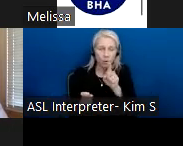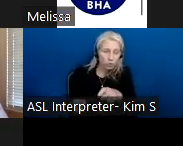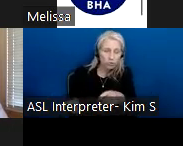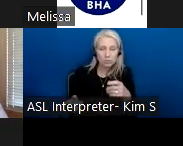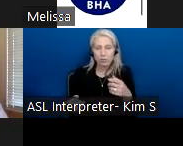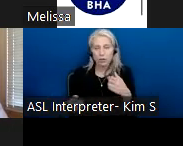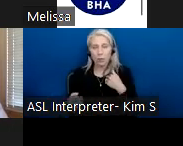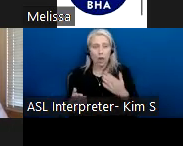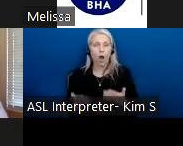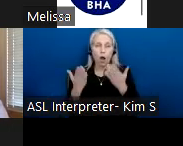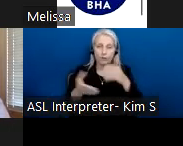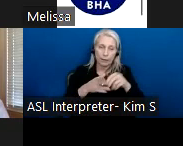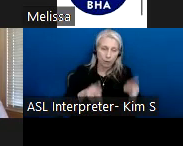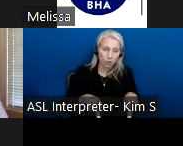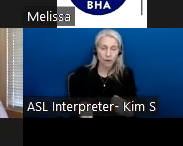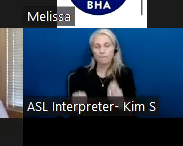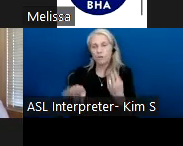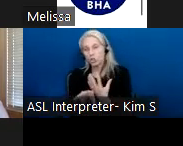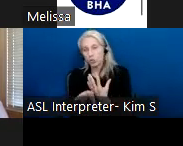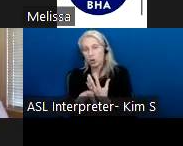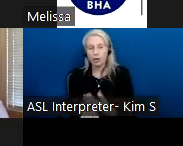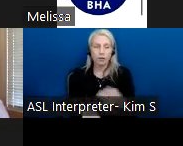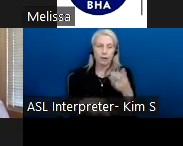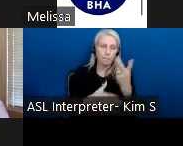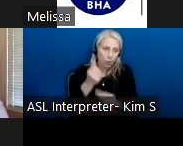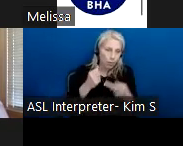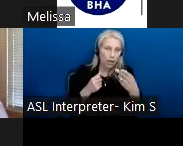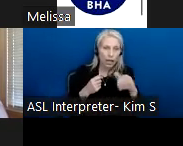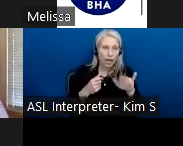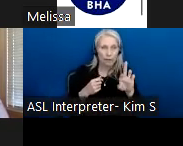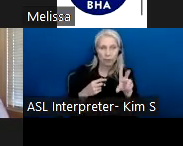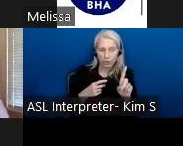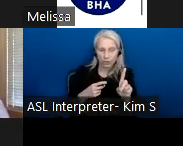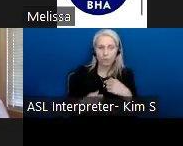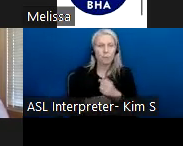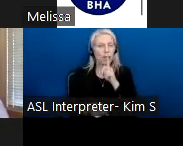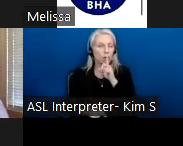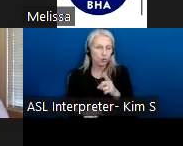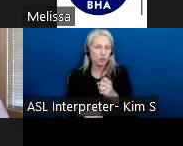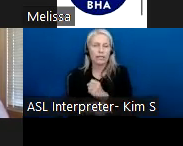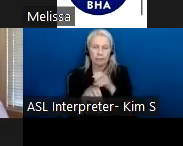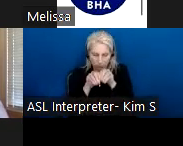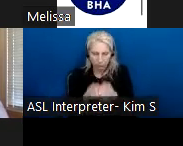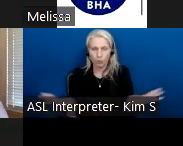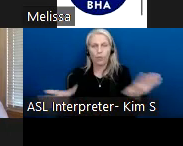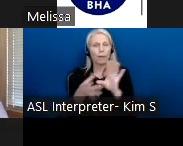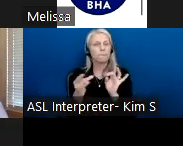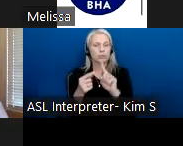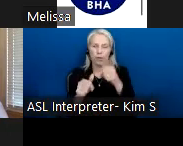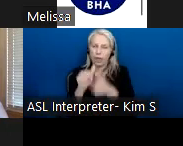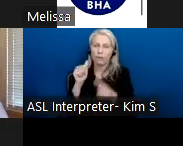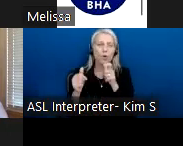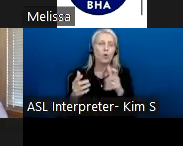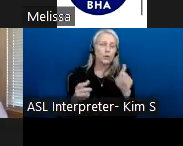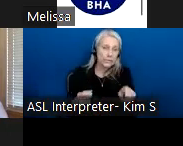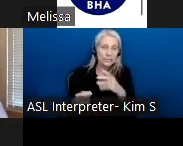in person, we're going to offer virtual, we're going to offer a hybrid option. So we will make sure that we're getting the messages out to everybody that needs them or wants